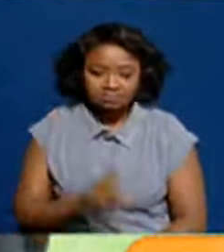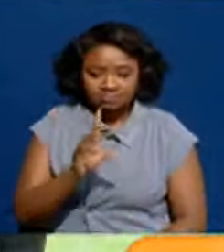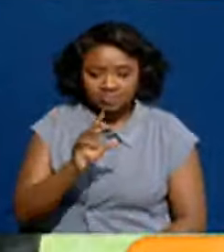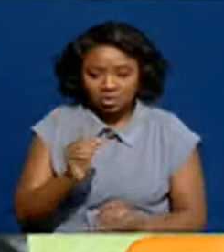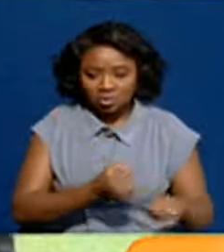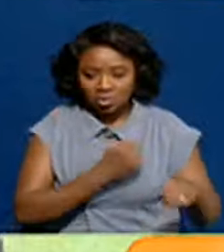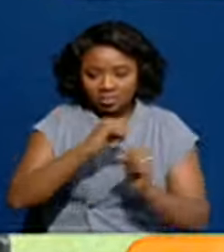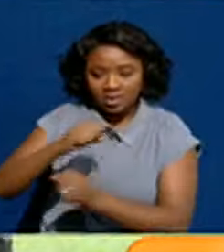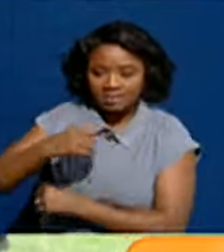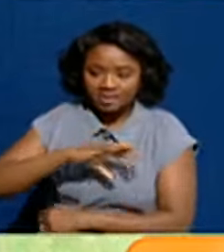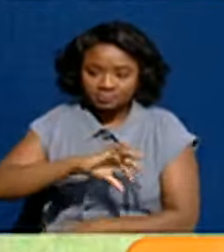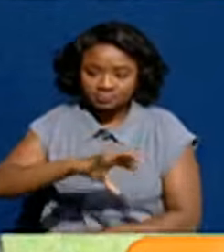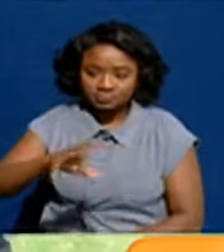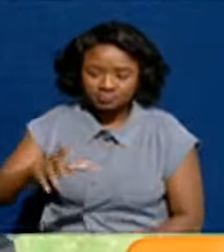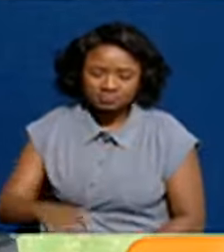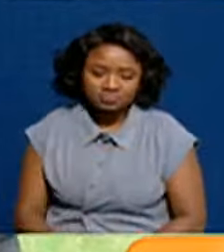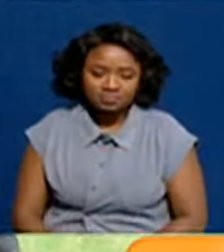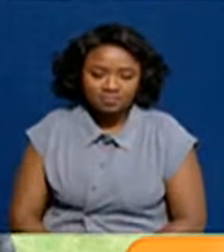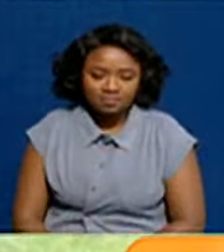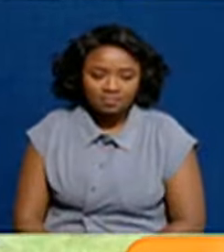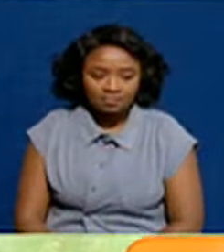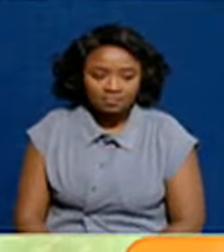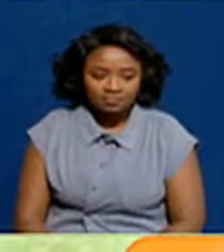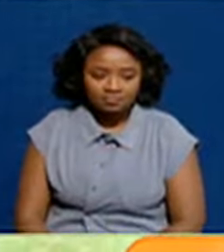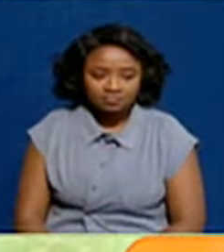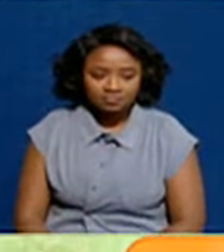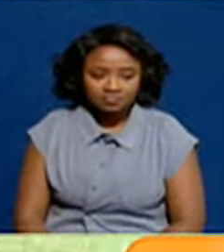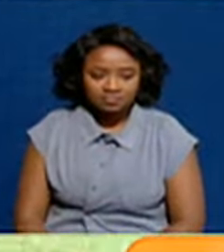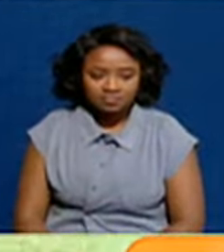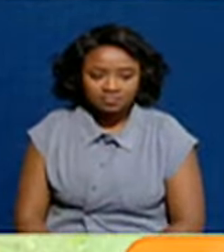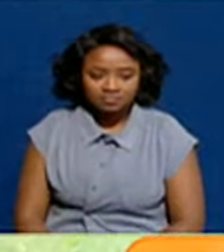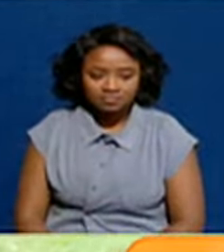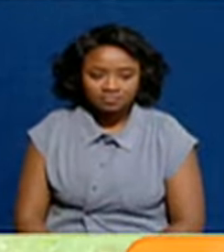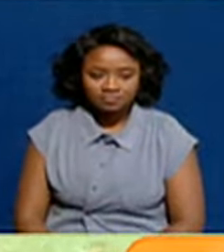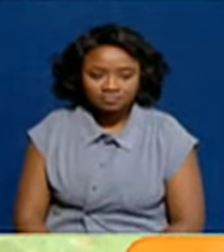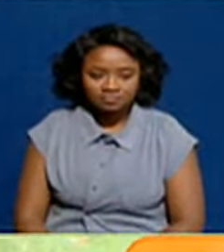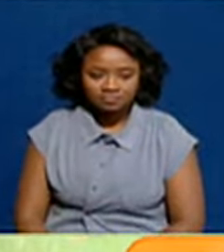Homa Bay County. Michael Mulwa, Citizen TV.